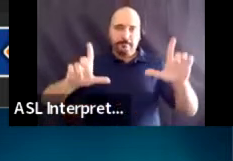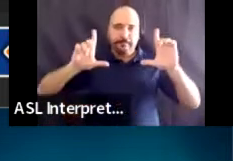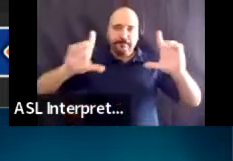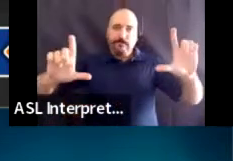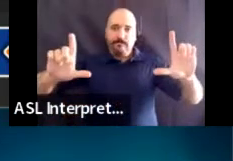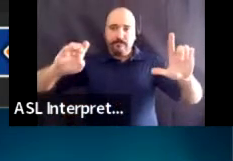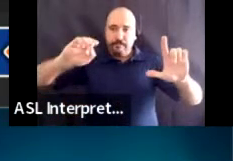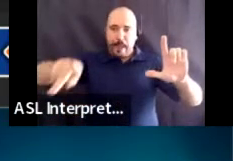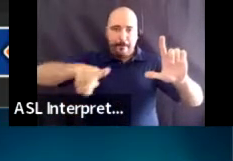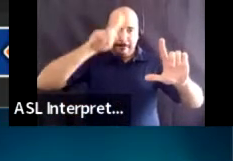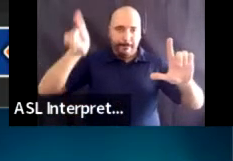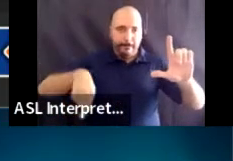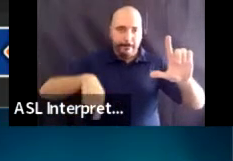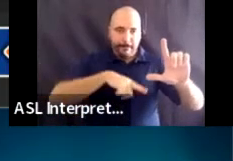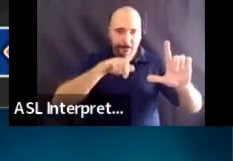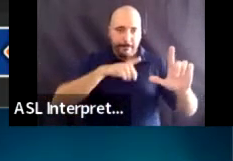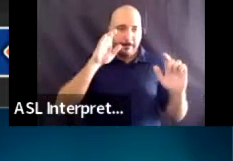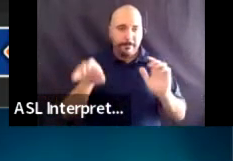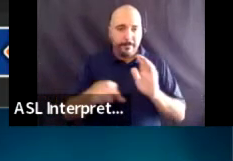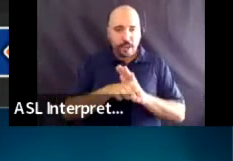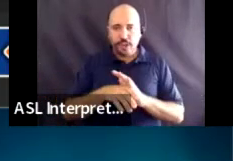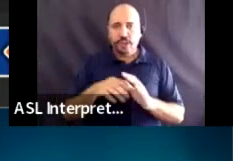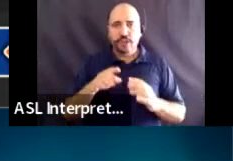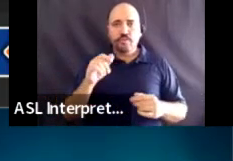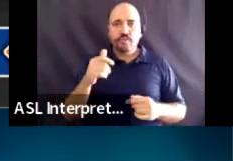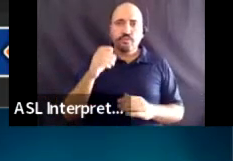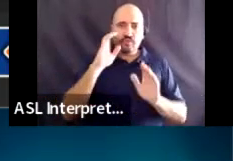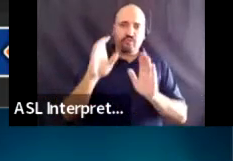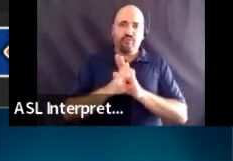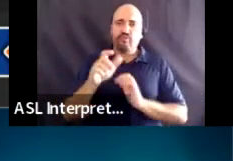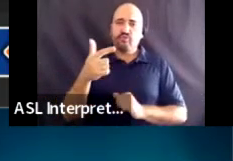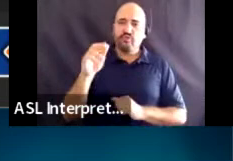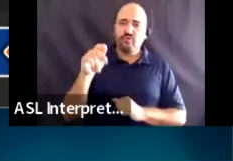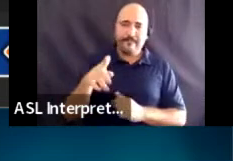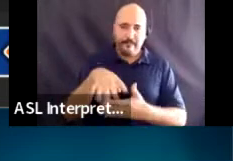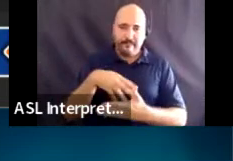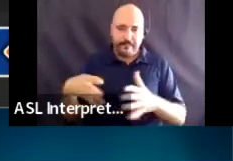maps or graphs that are maps.